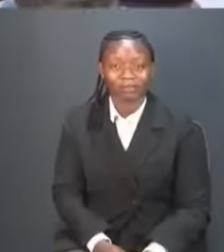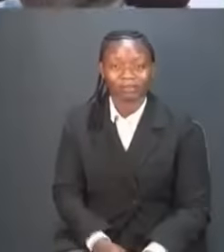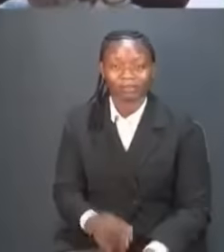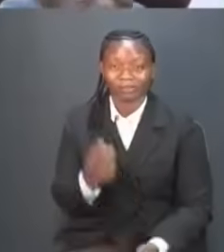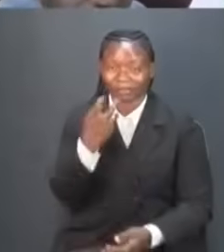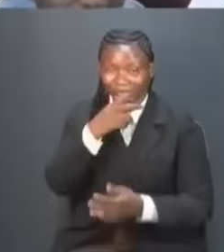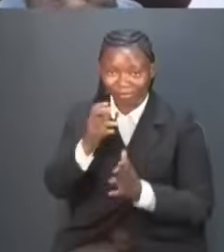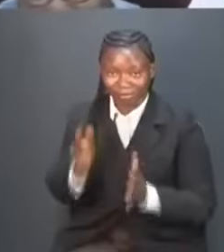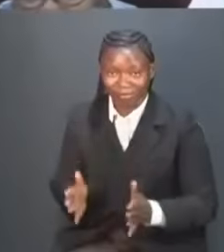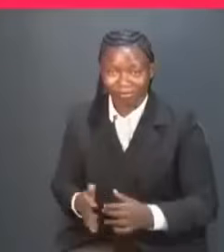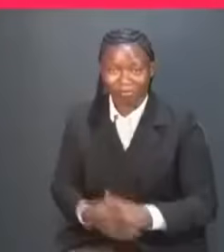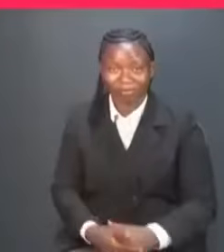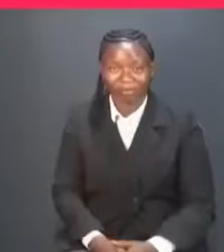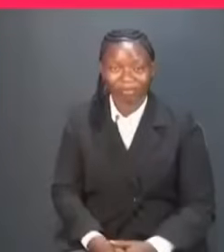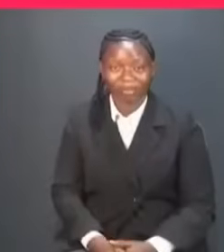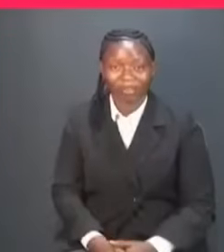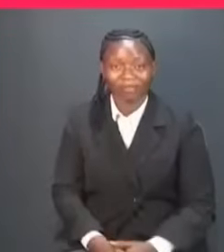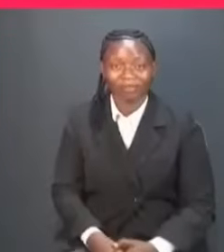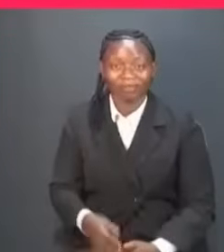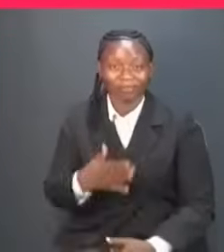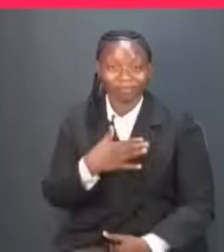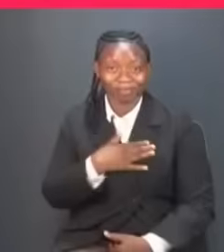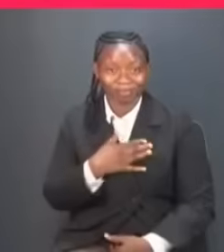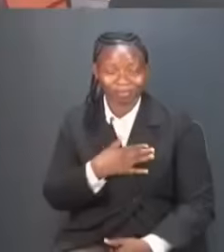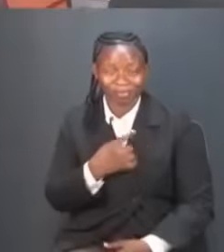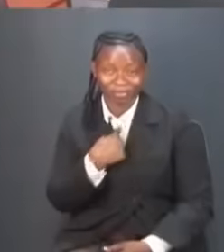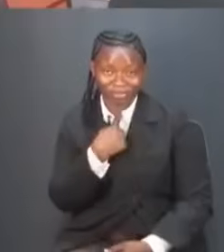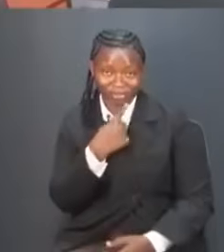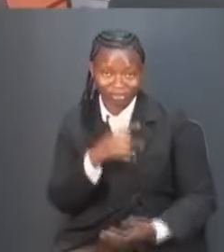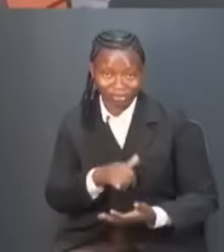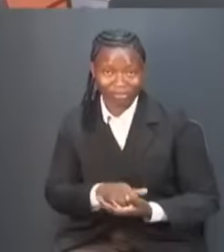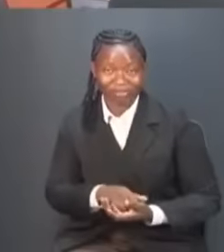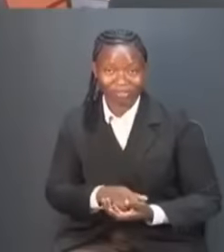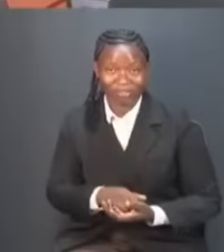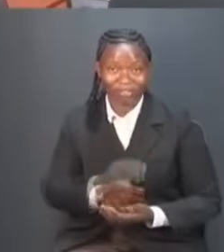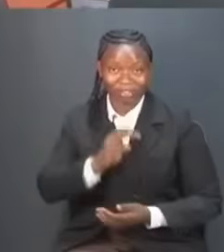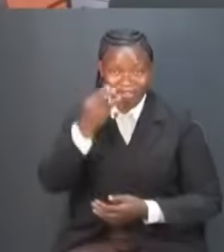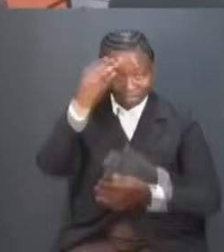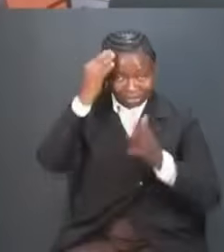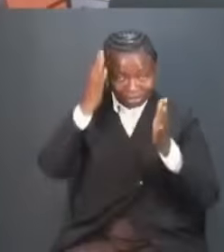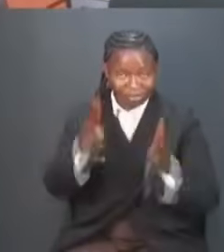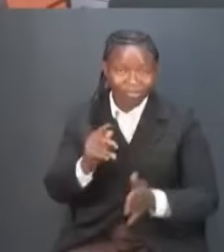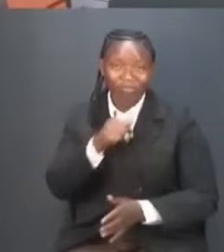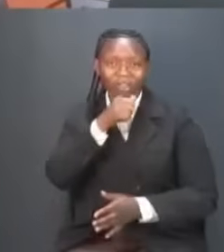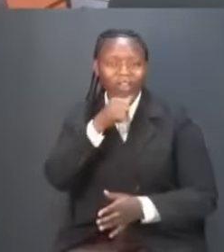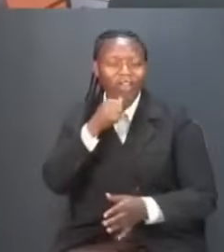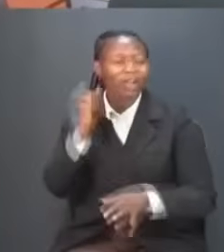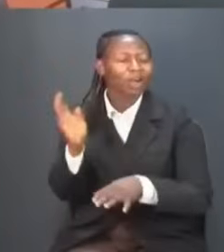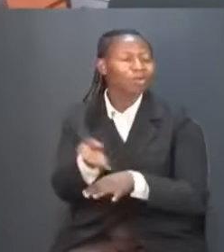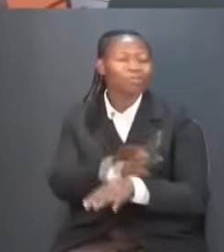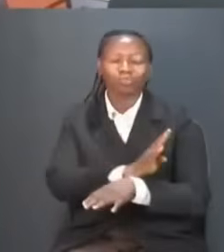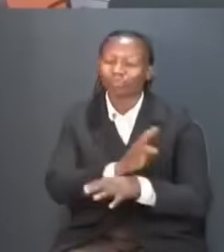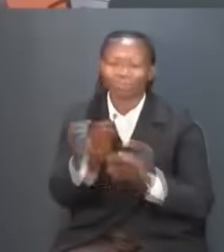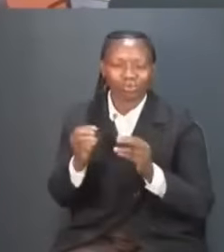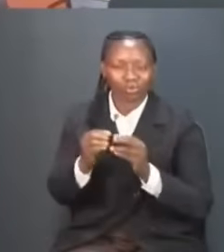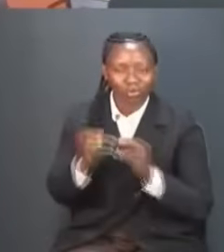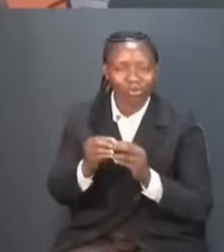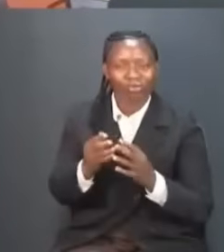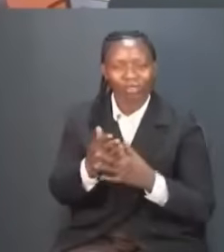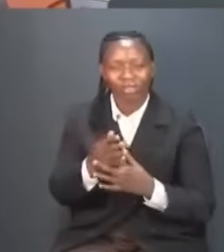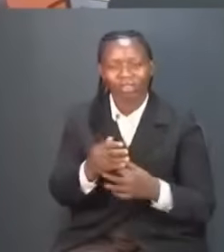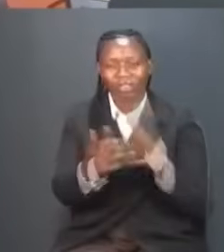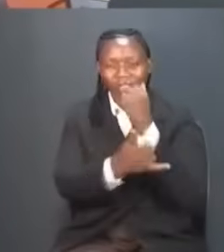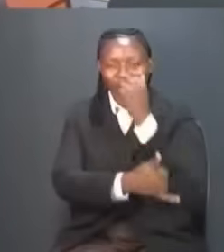Speaker, indeed, my intention is to say that the Minister of Agri has been very busy touring the country, ensuring that